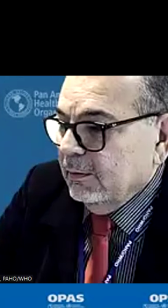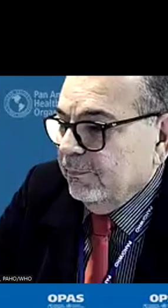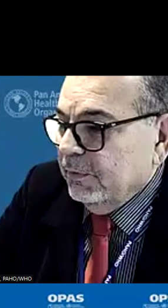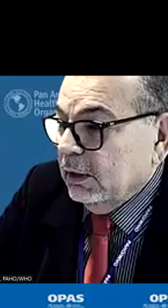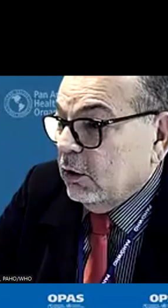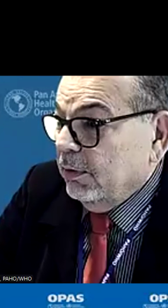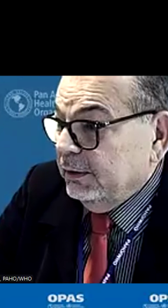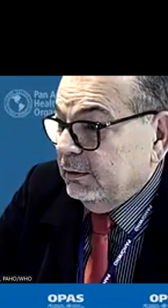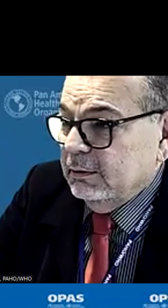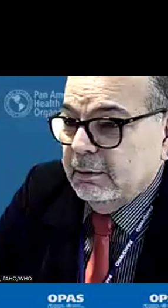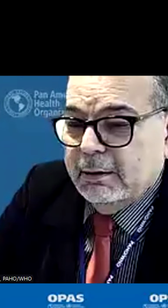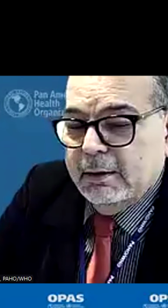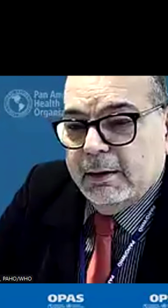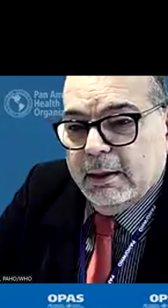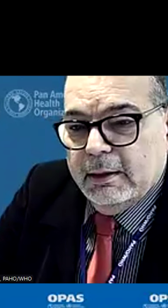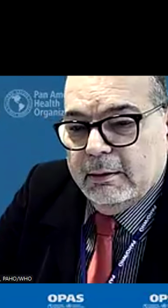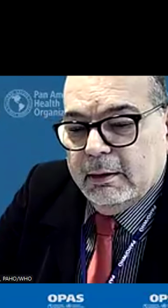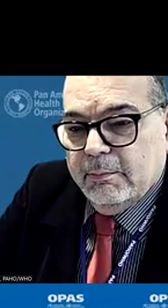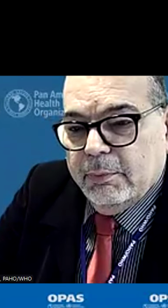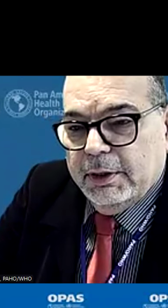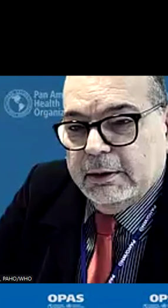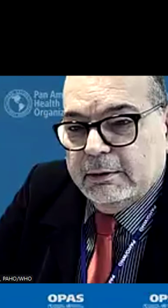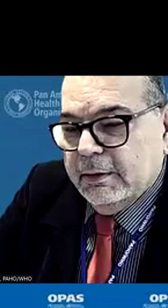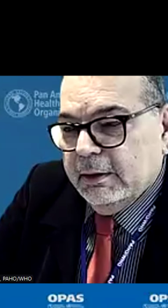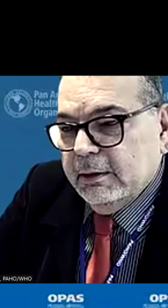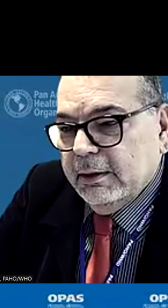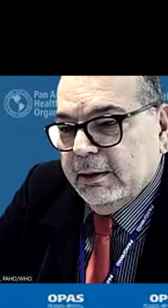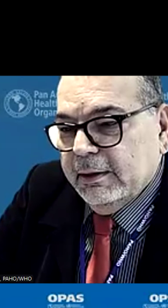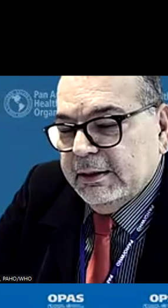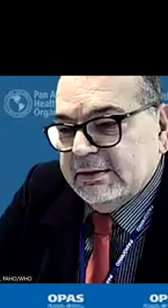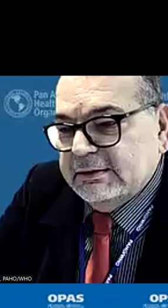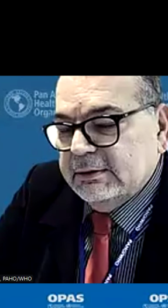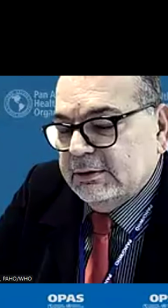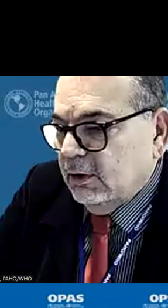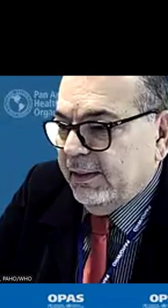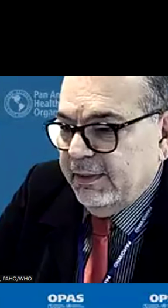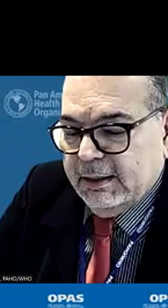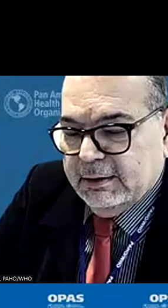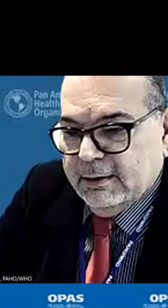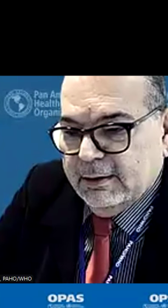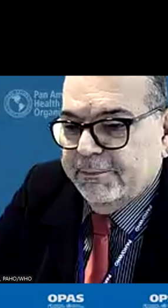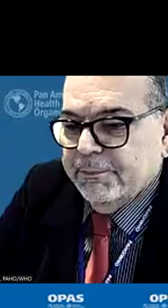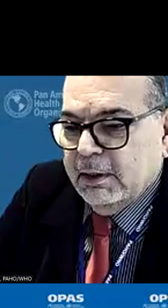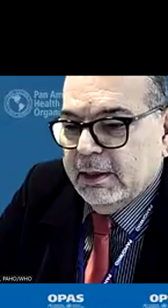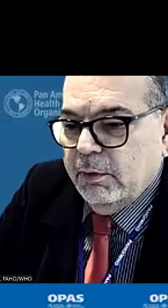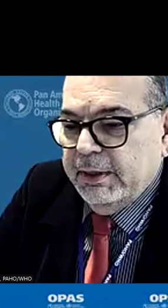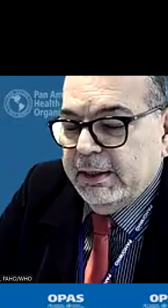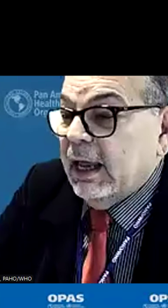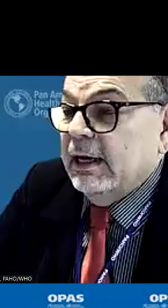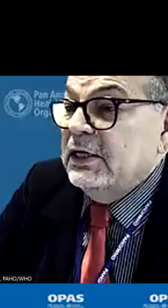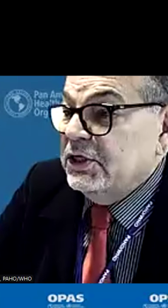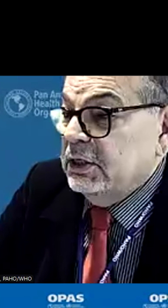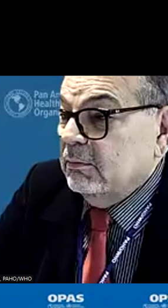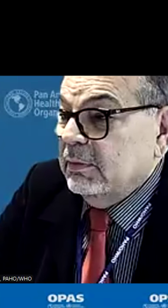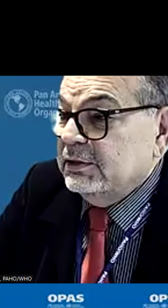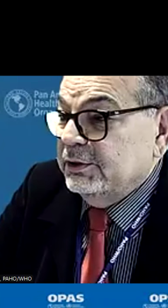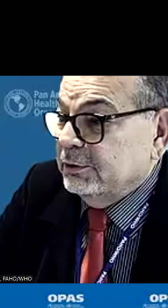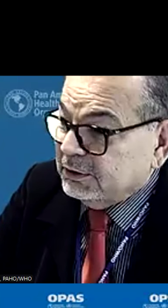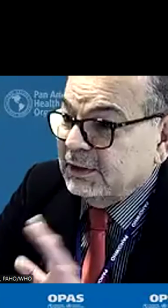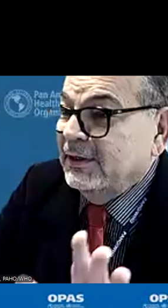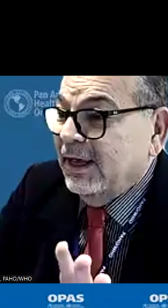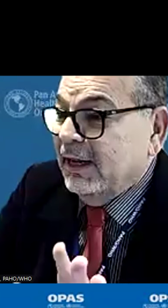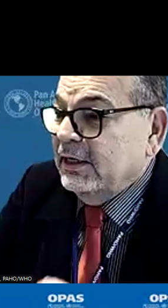are covering and put it in the system. So I think that that will be an initial